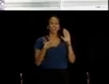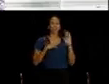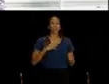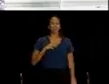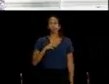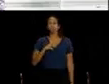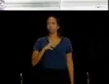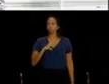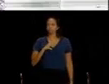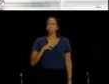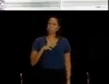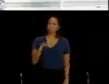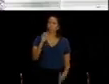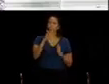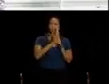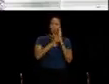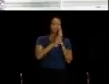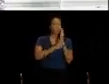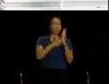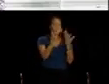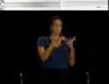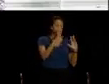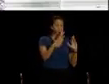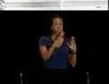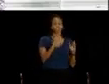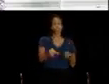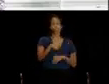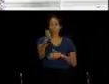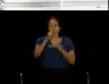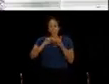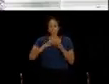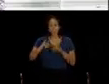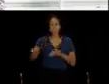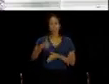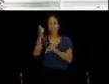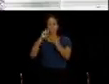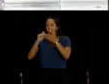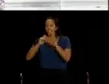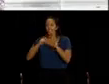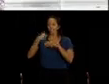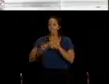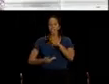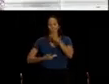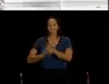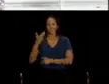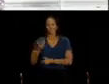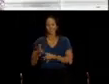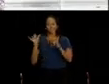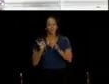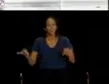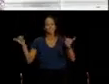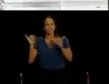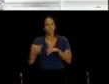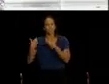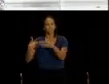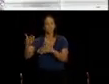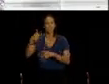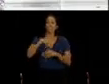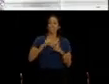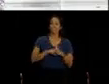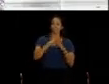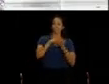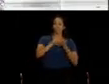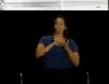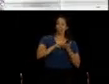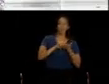And so that article led to the next, and so on and so forth. And I began writing in these places that I